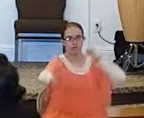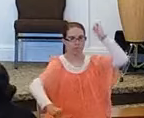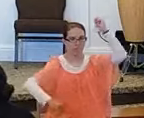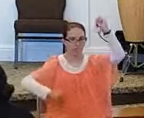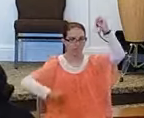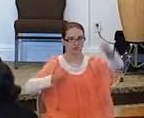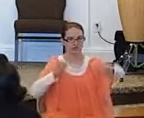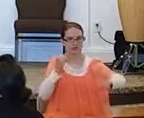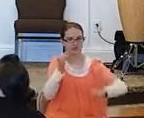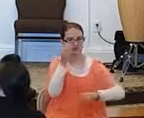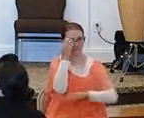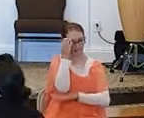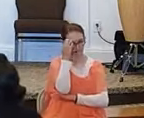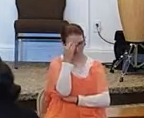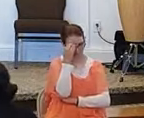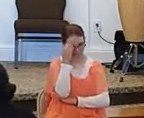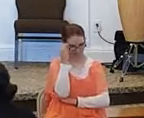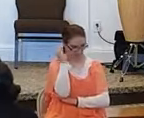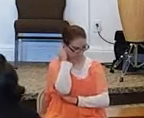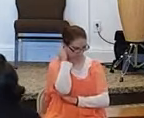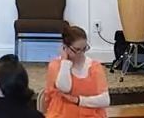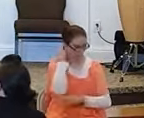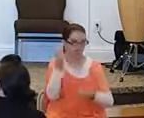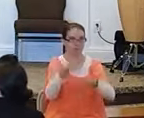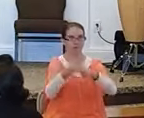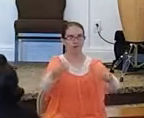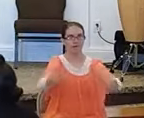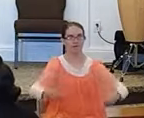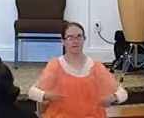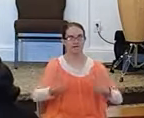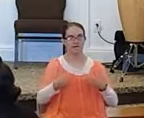motions. Yes, sir. We call it life.